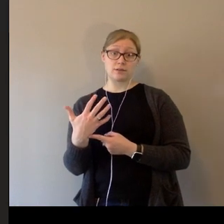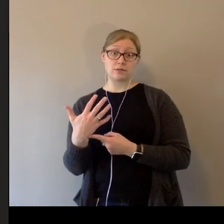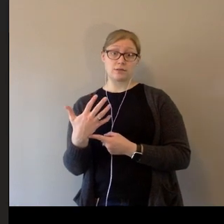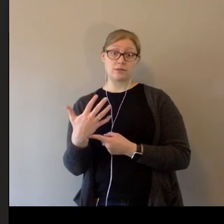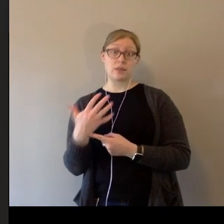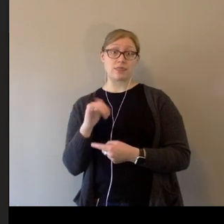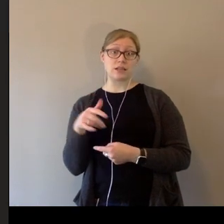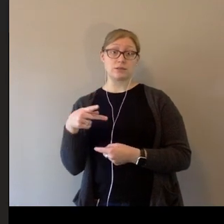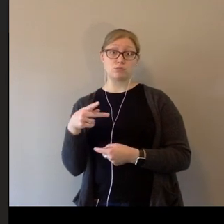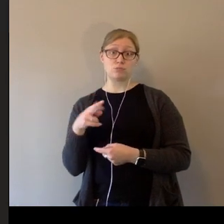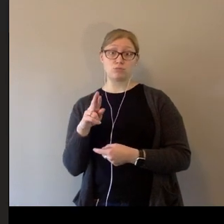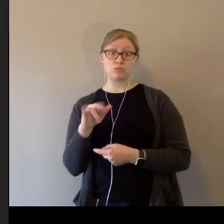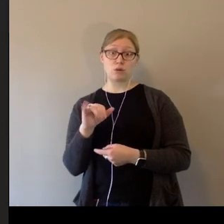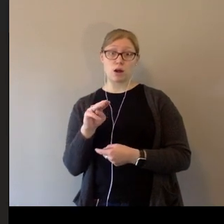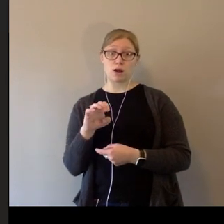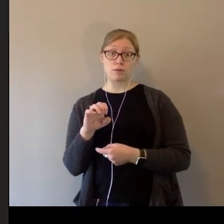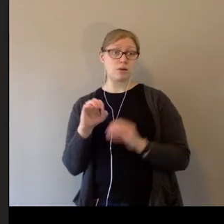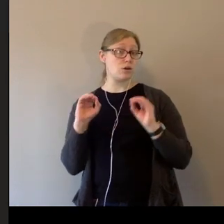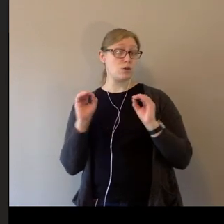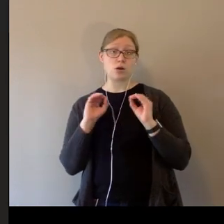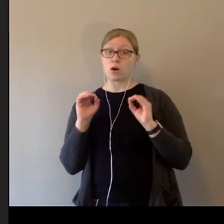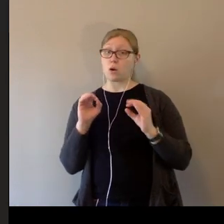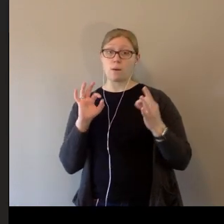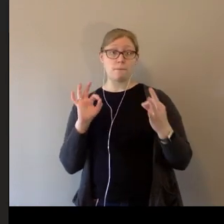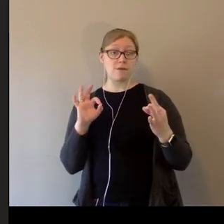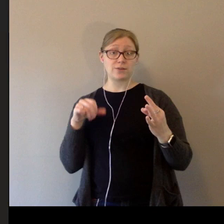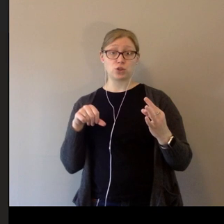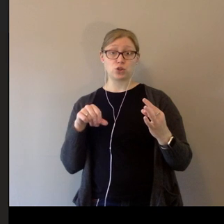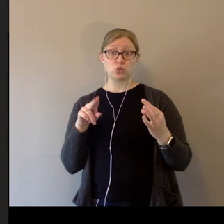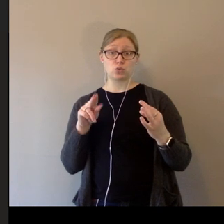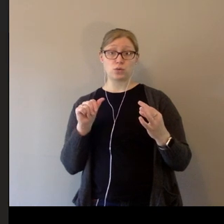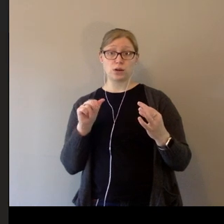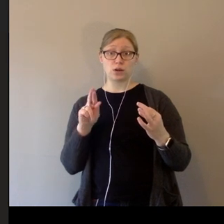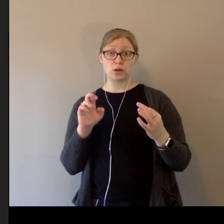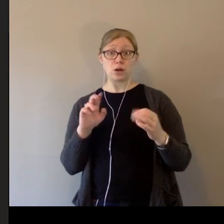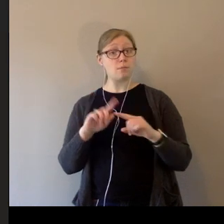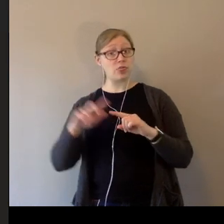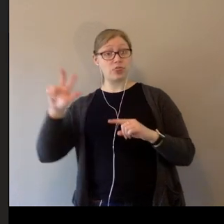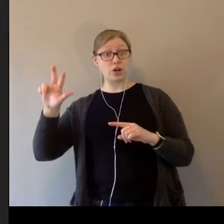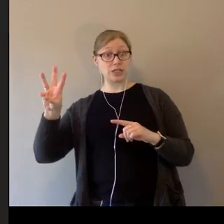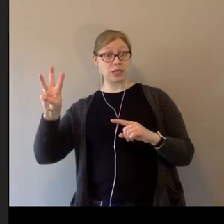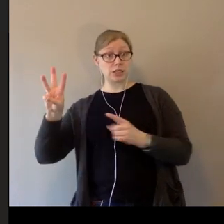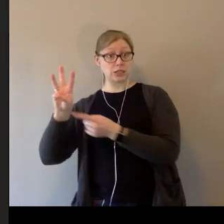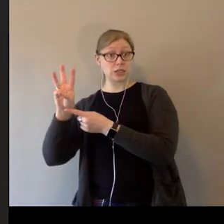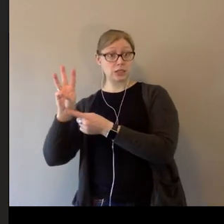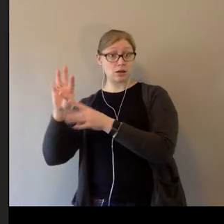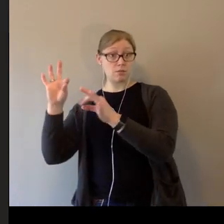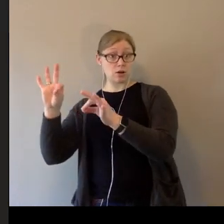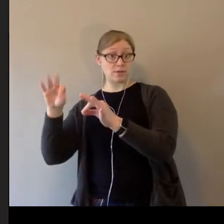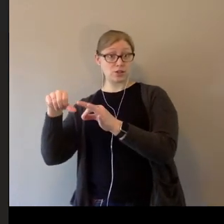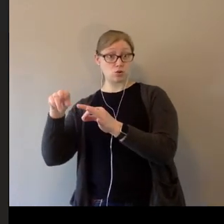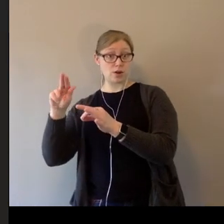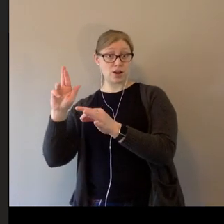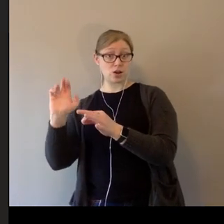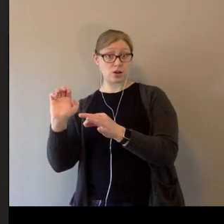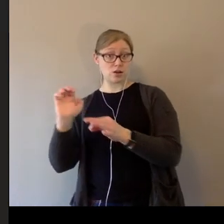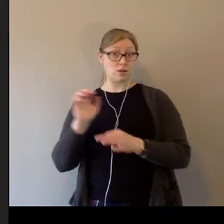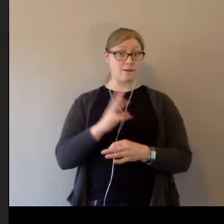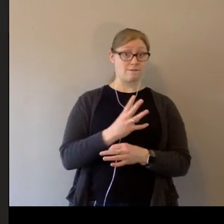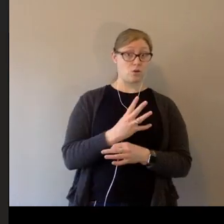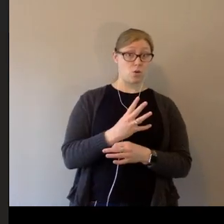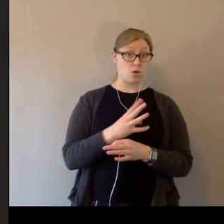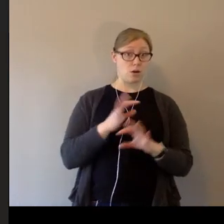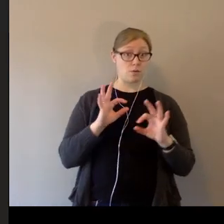a prime number that does not have a perfect square, but this is a perfect square here, 36, and 4 is also a perfect square. So I'm